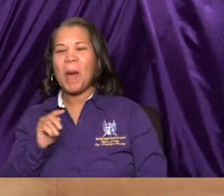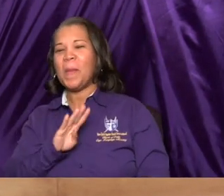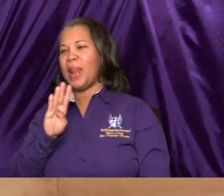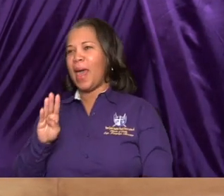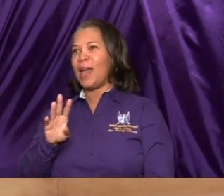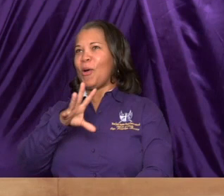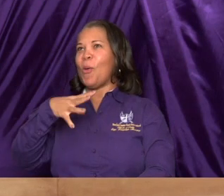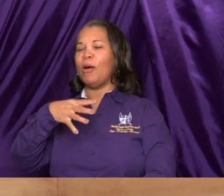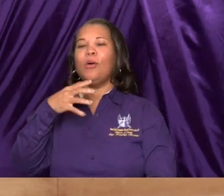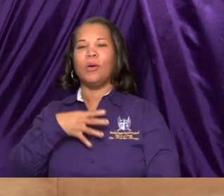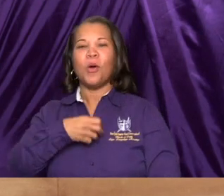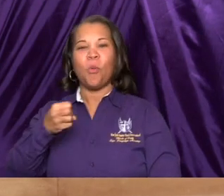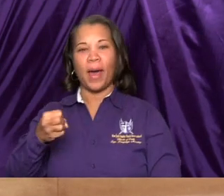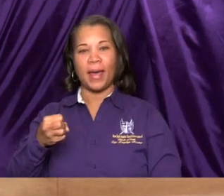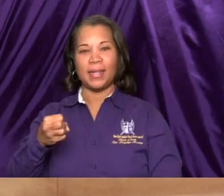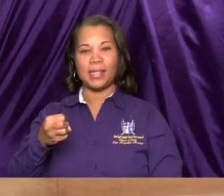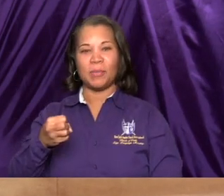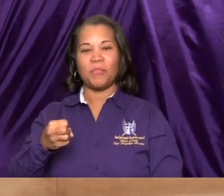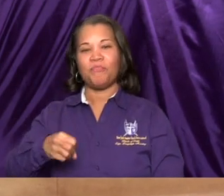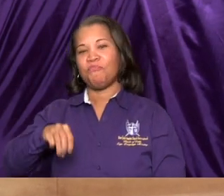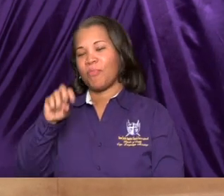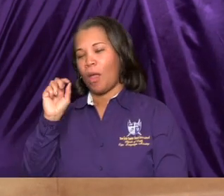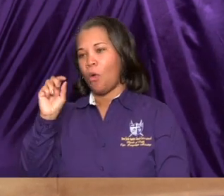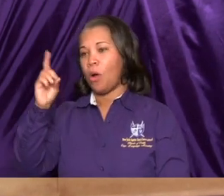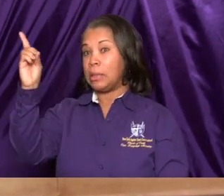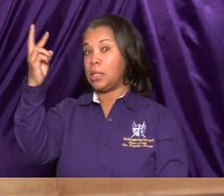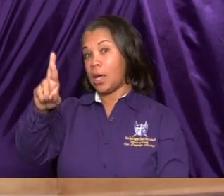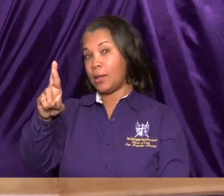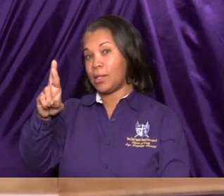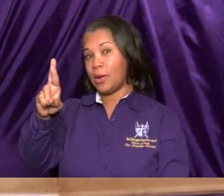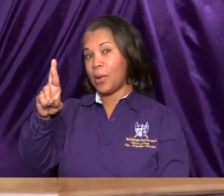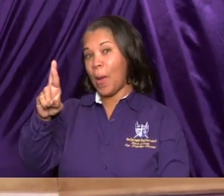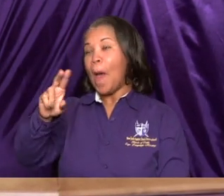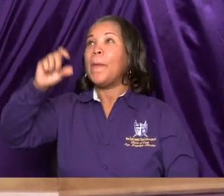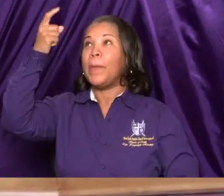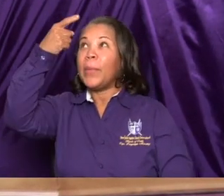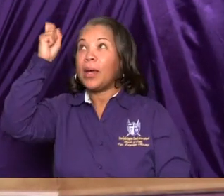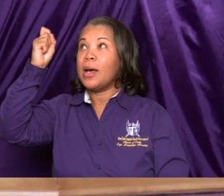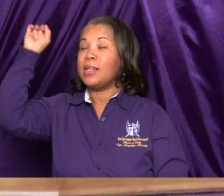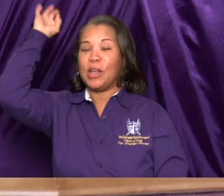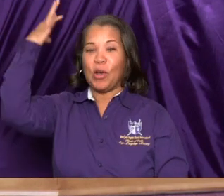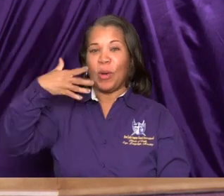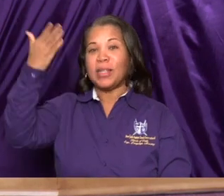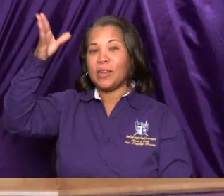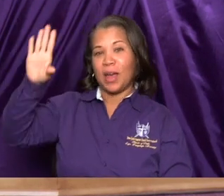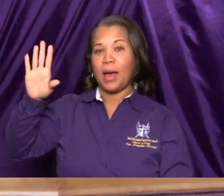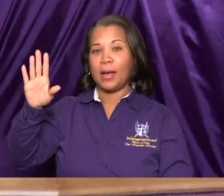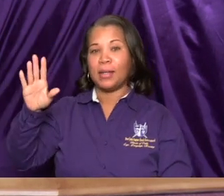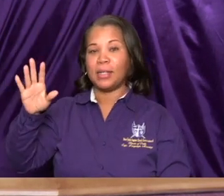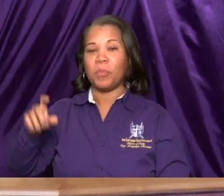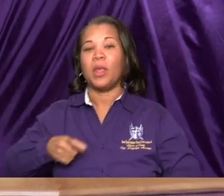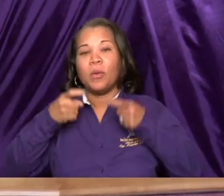you're white, not because you're about to be a doctor, but because by the grace of God, he will bestow it upon